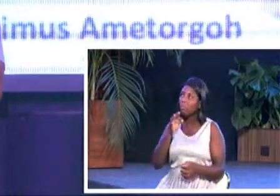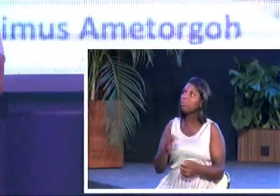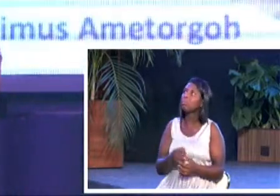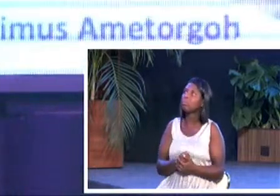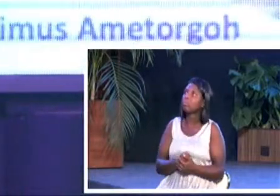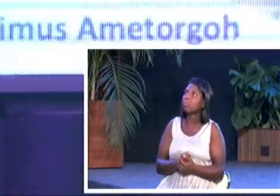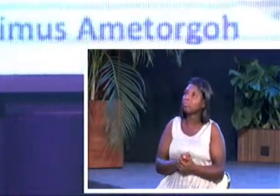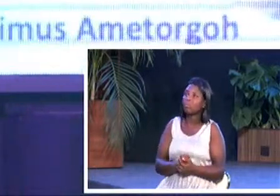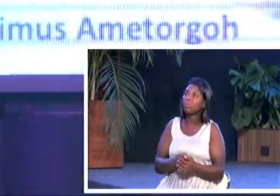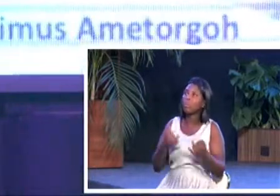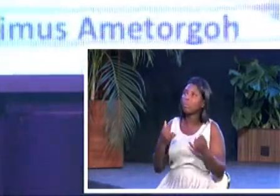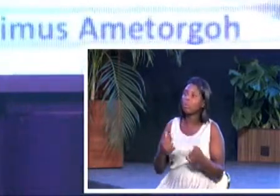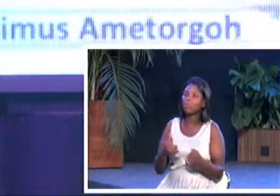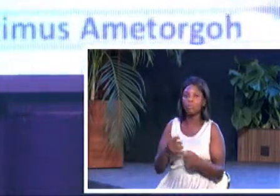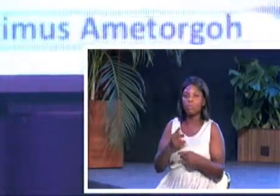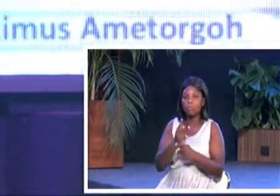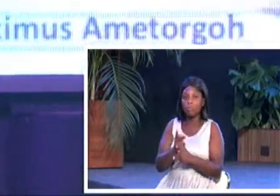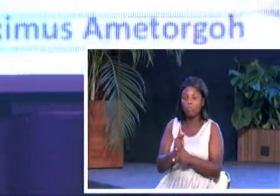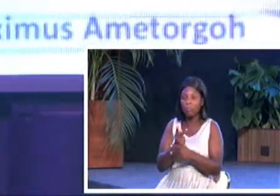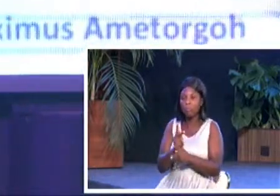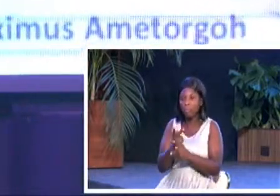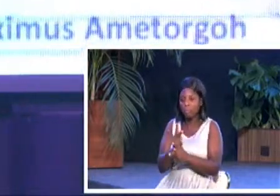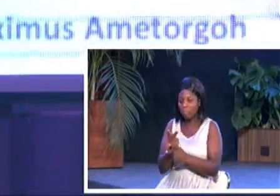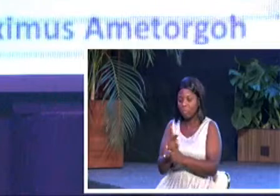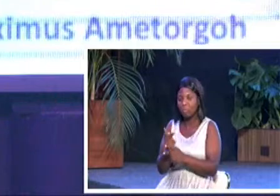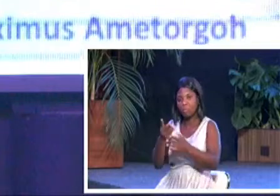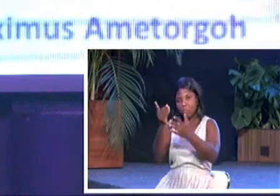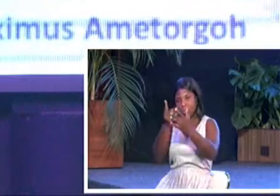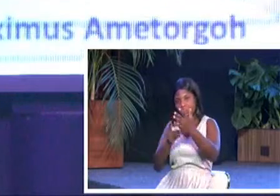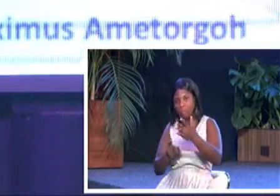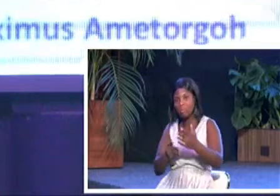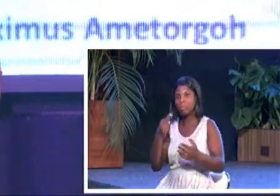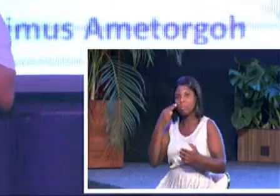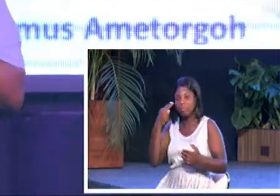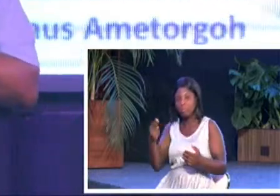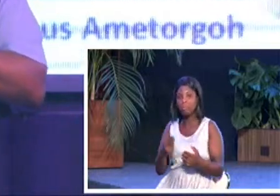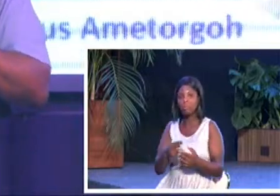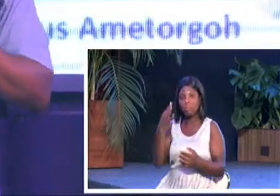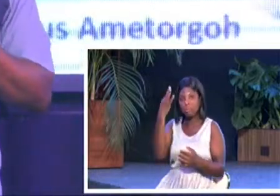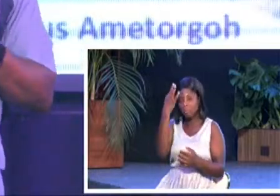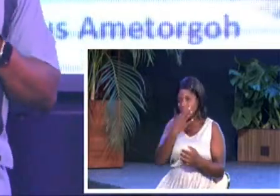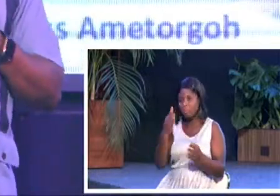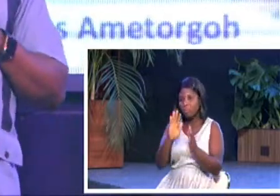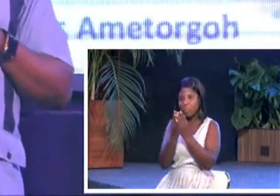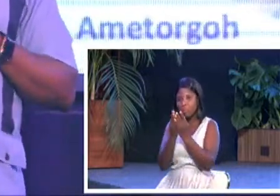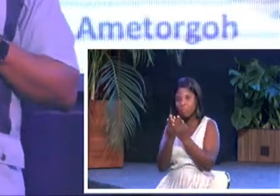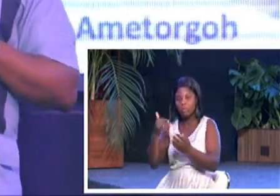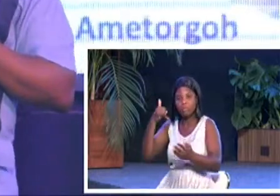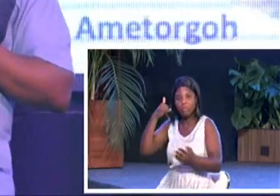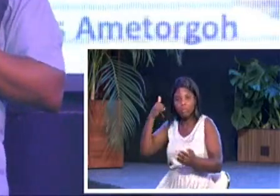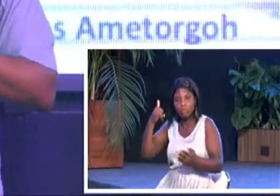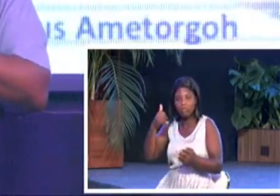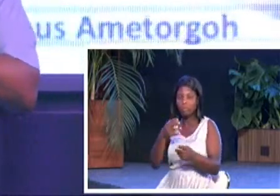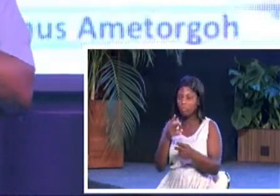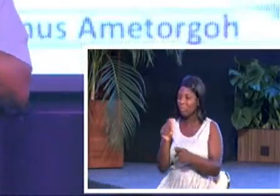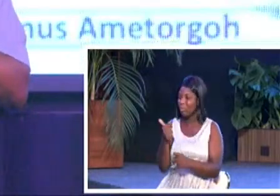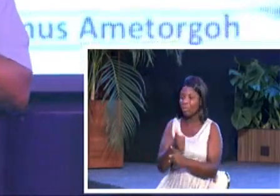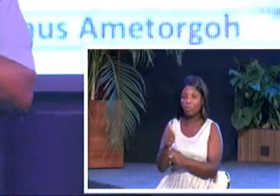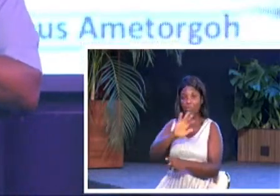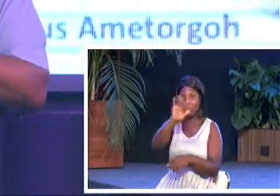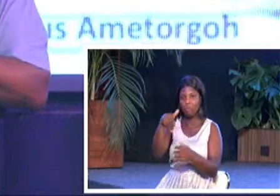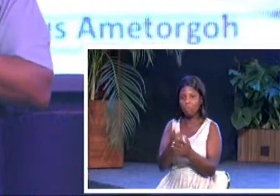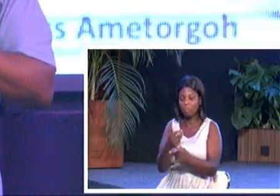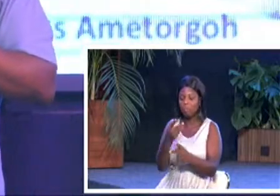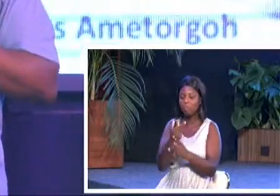looking at product design, those who design the product. So Facebook is a product Your mobile phone is a product. The laptop is a